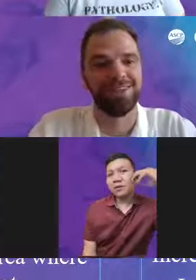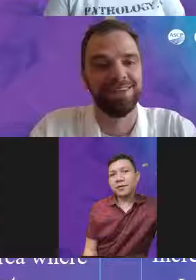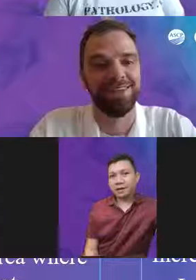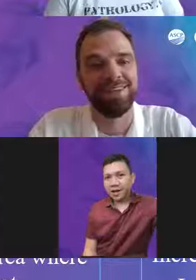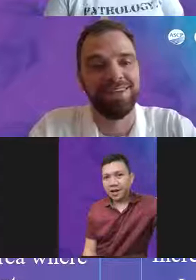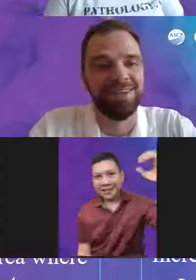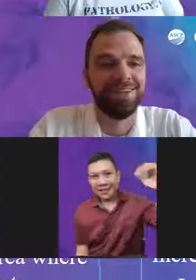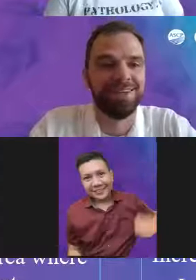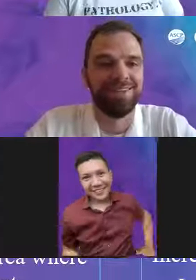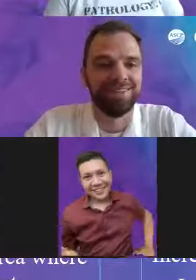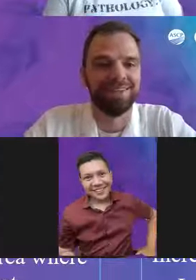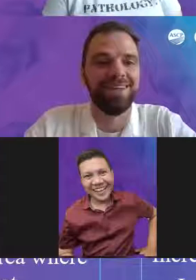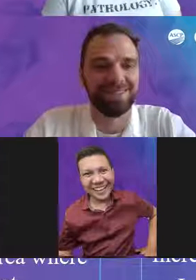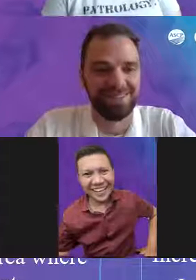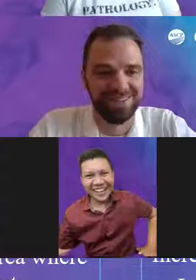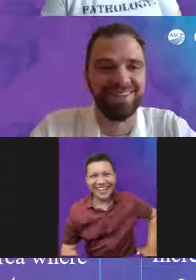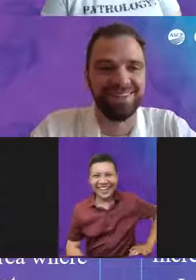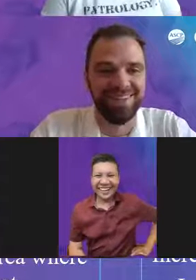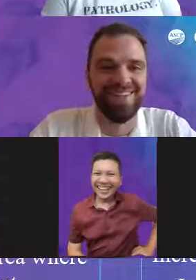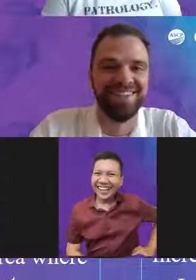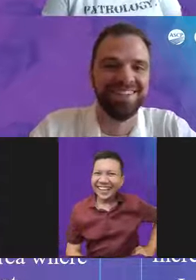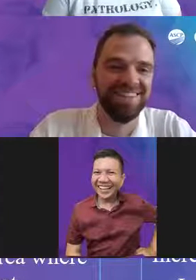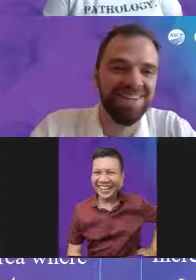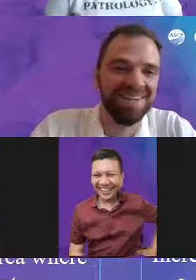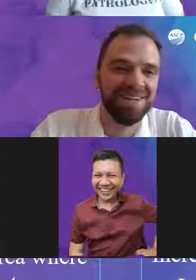go to a podcast now? Yes.